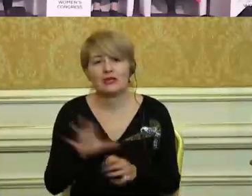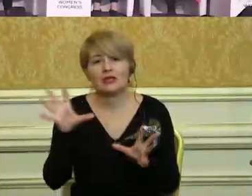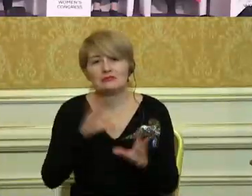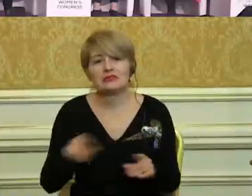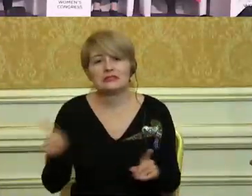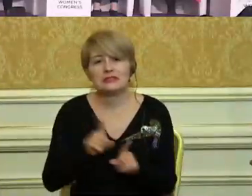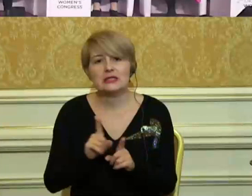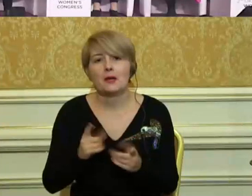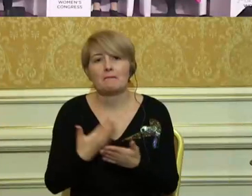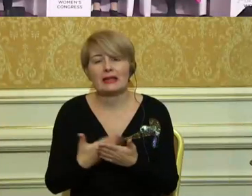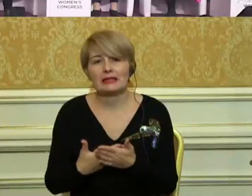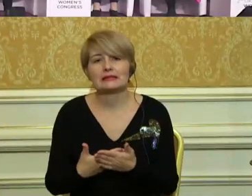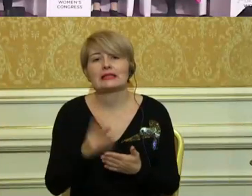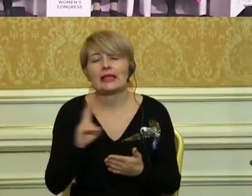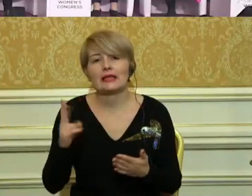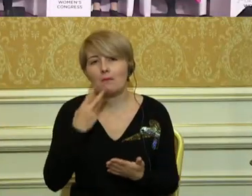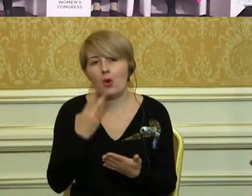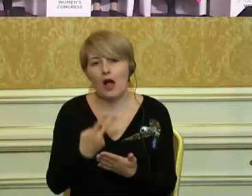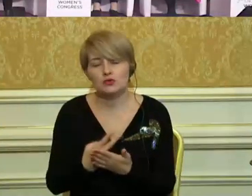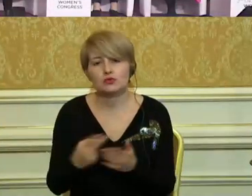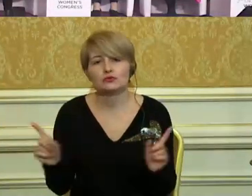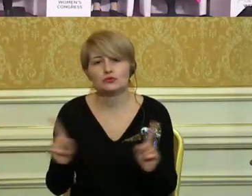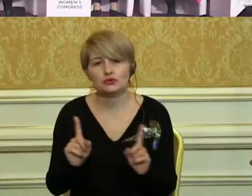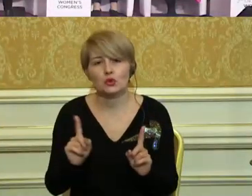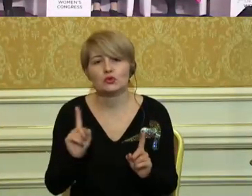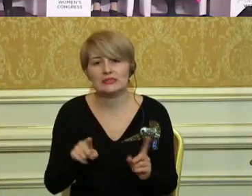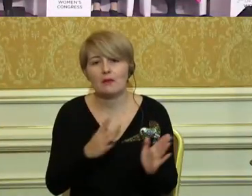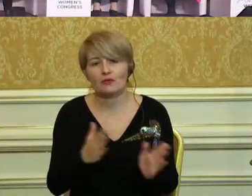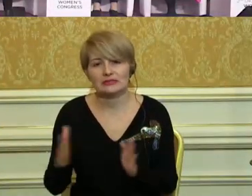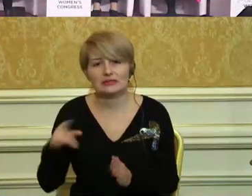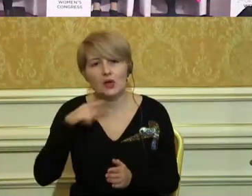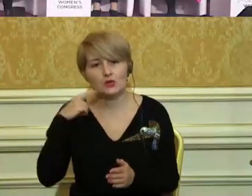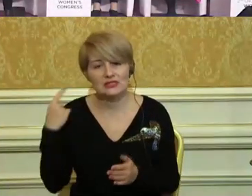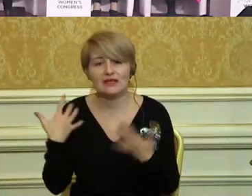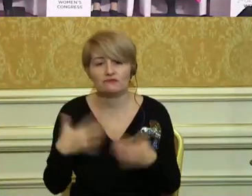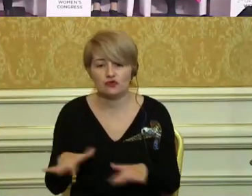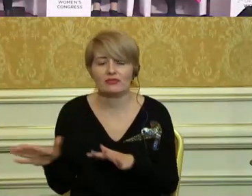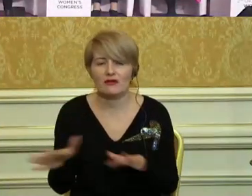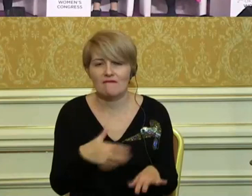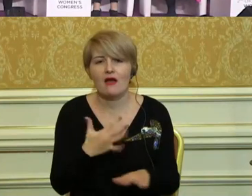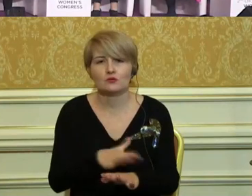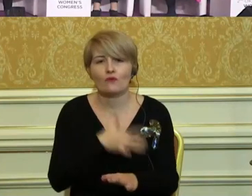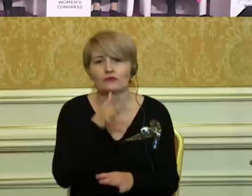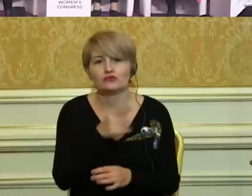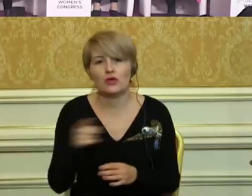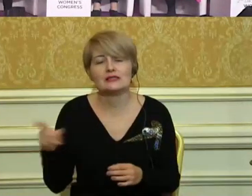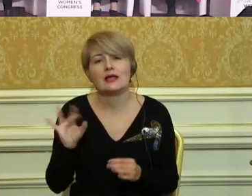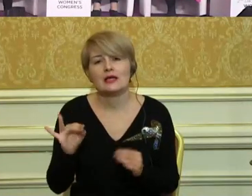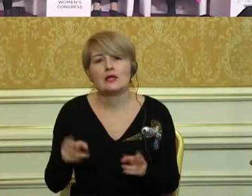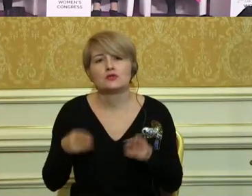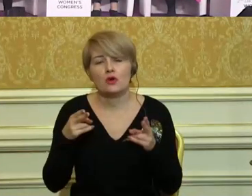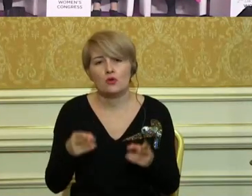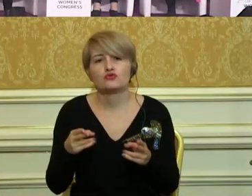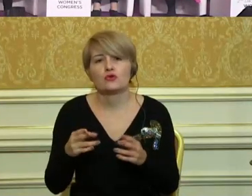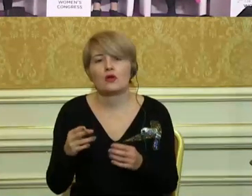that expose a long pattern of Russian activities that threaten international peace and stability.